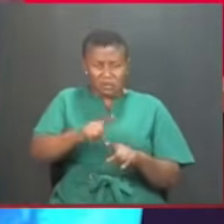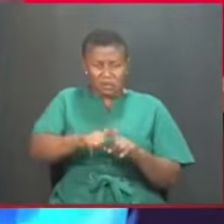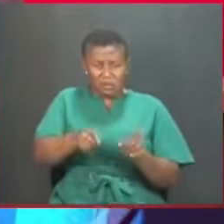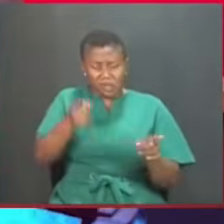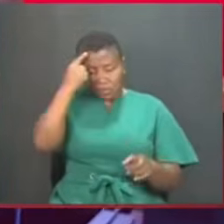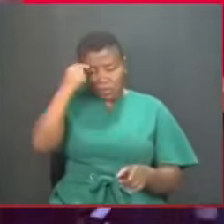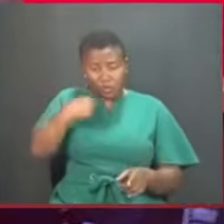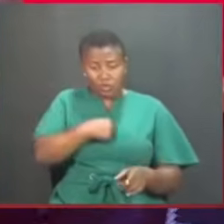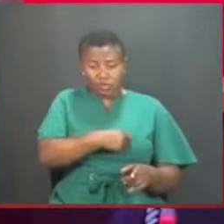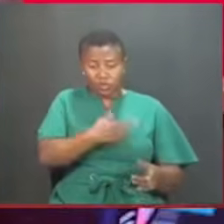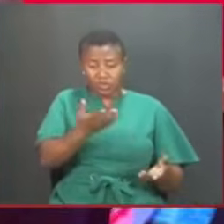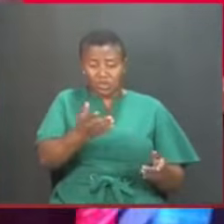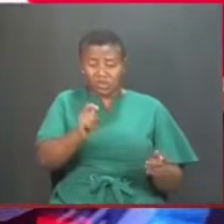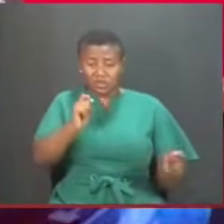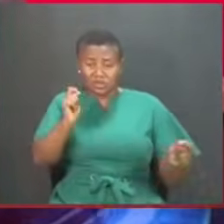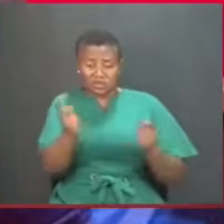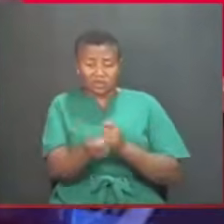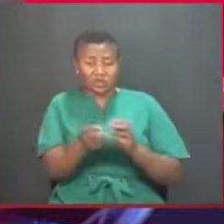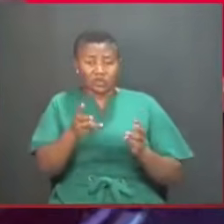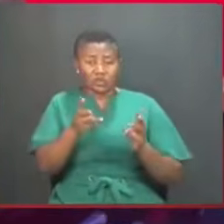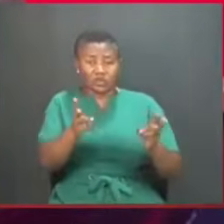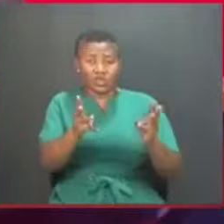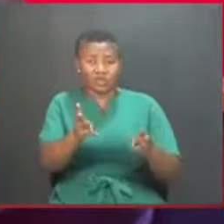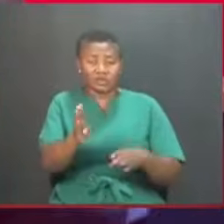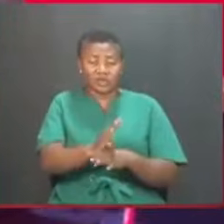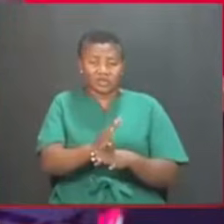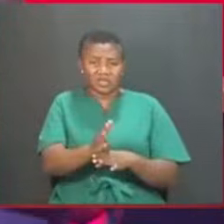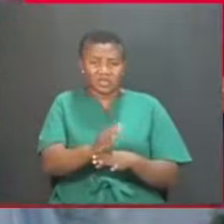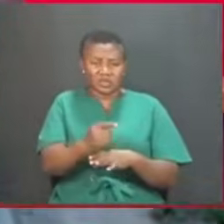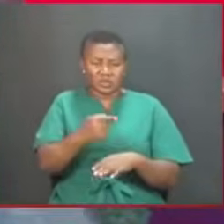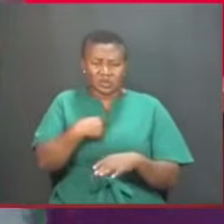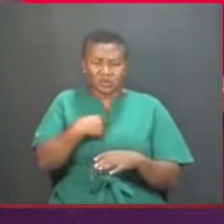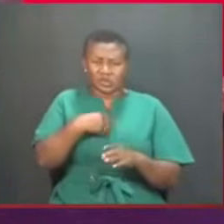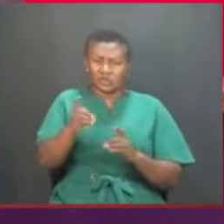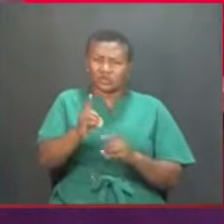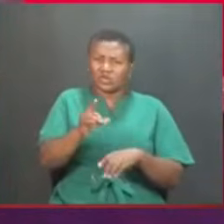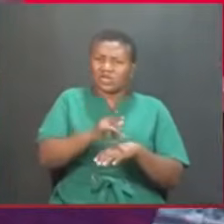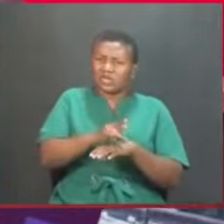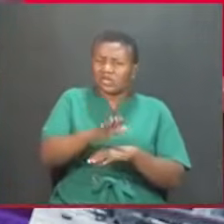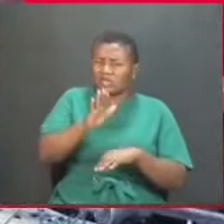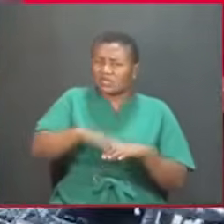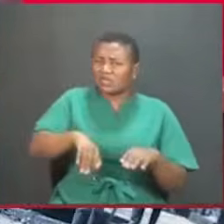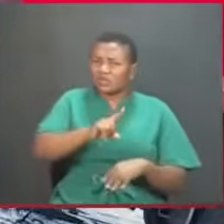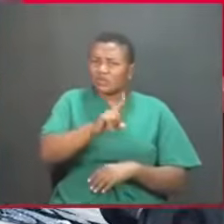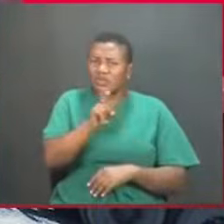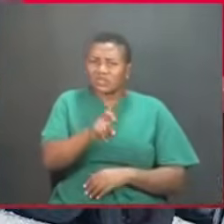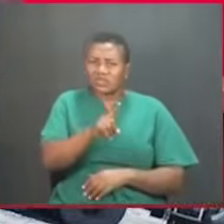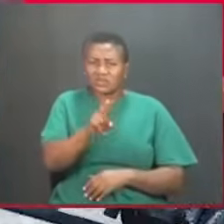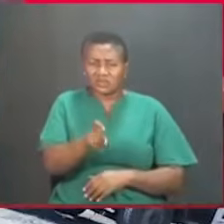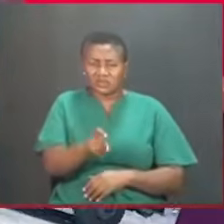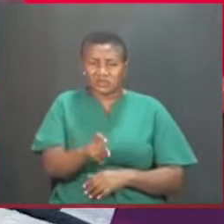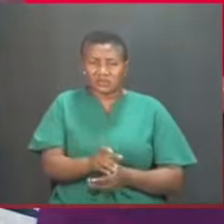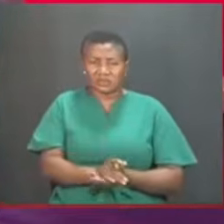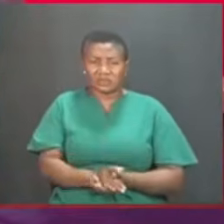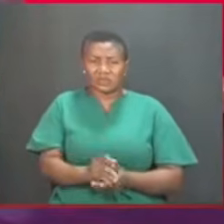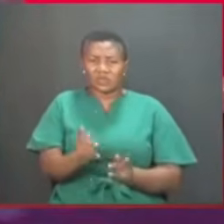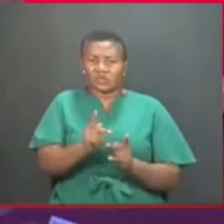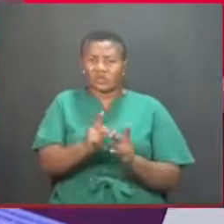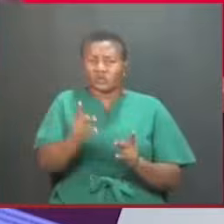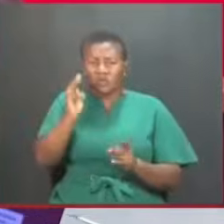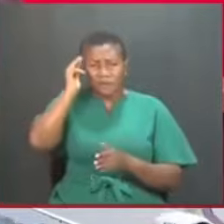order of the business, and it was made earlier than questions. And so the minister was not